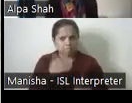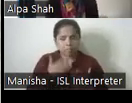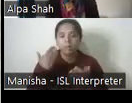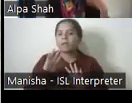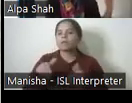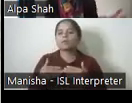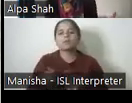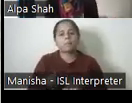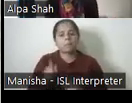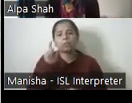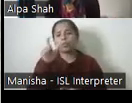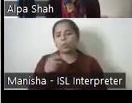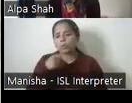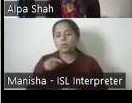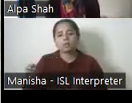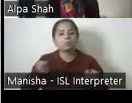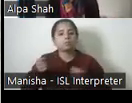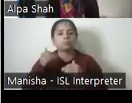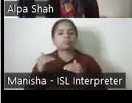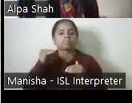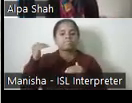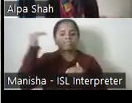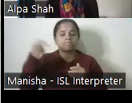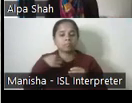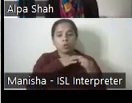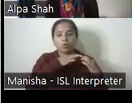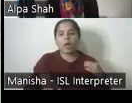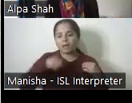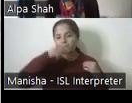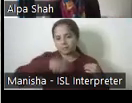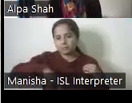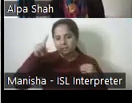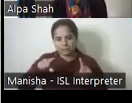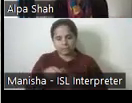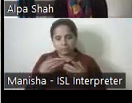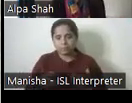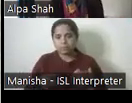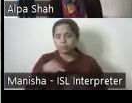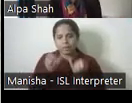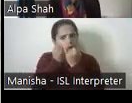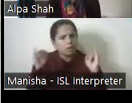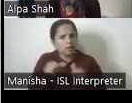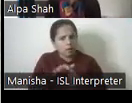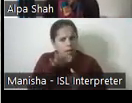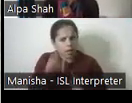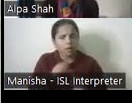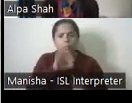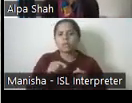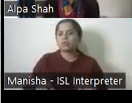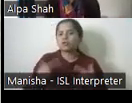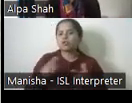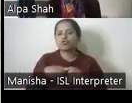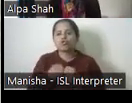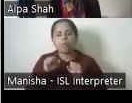Gramscian terms, to the dominant hierarchies of caste India. The independence to access livelihoods away from